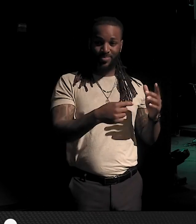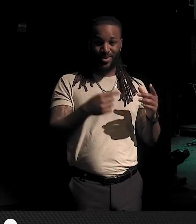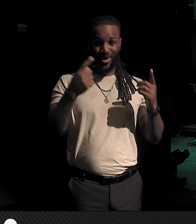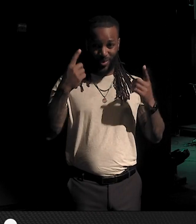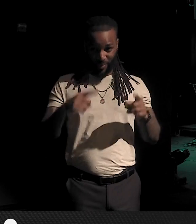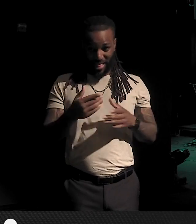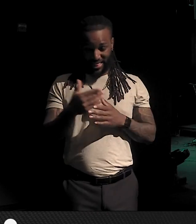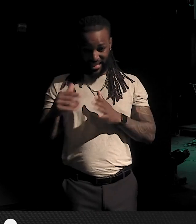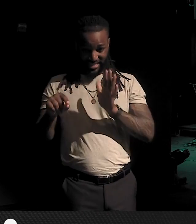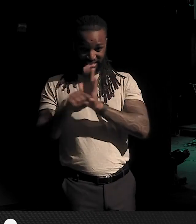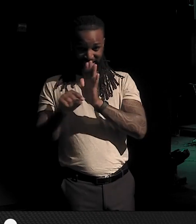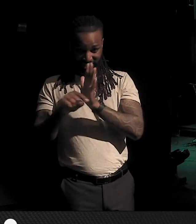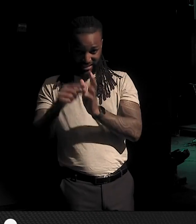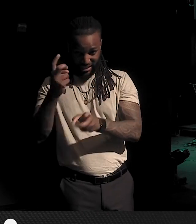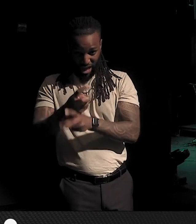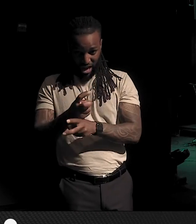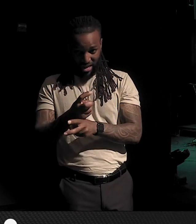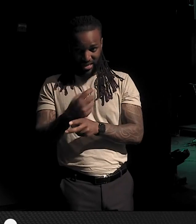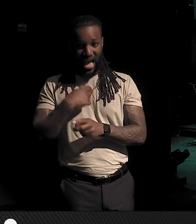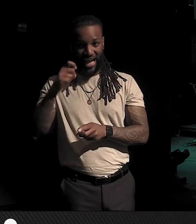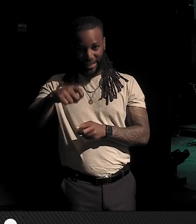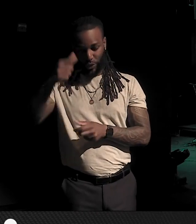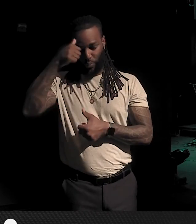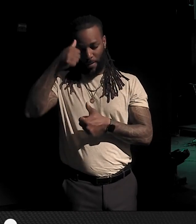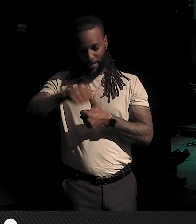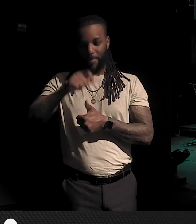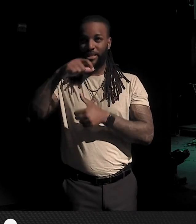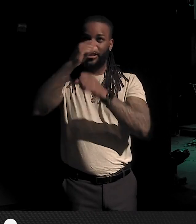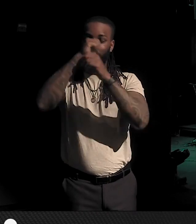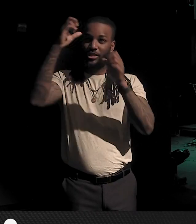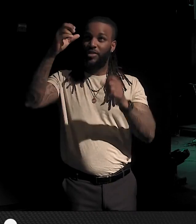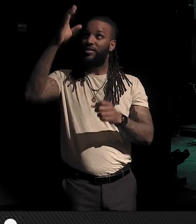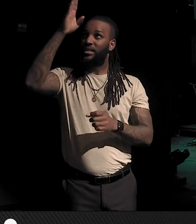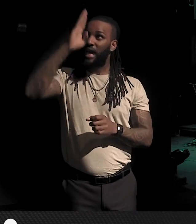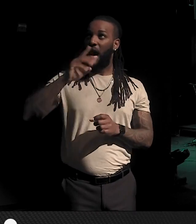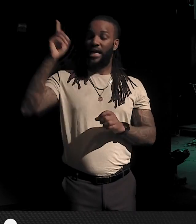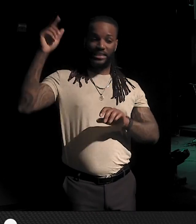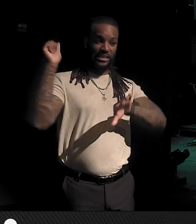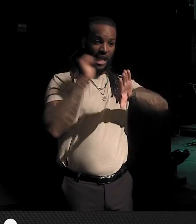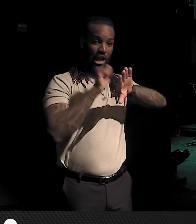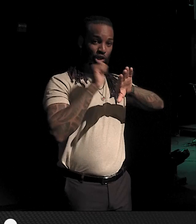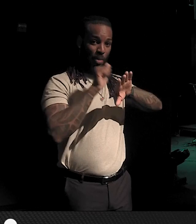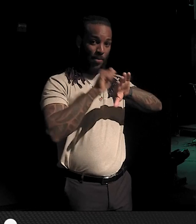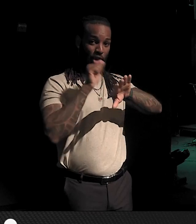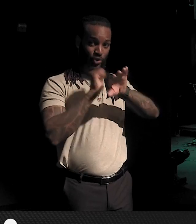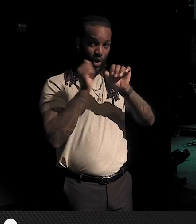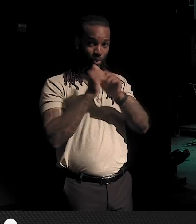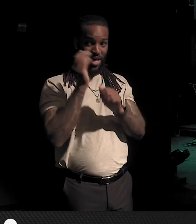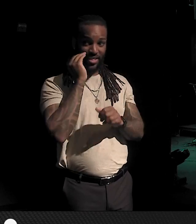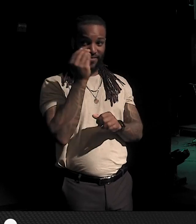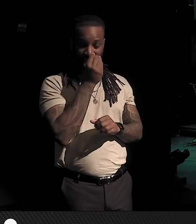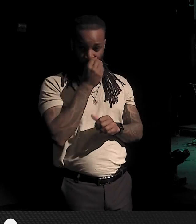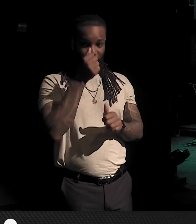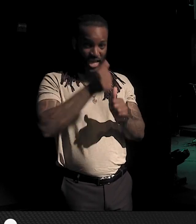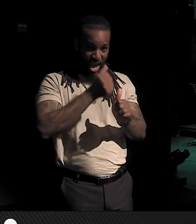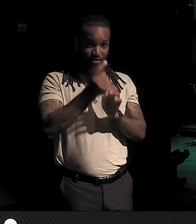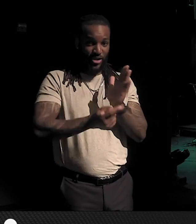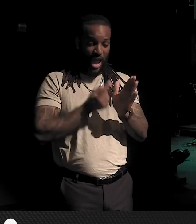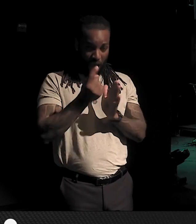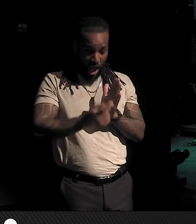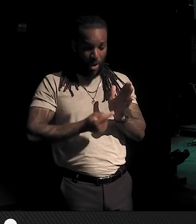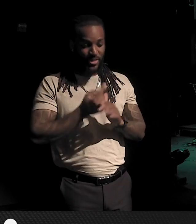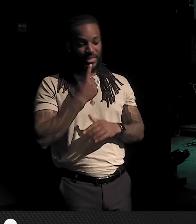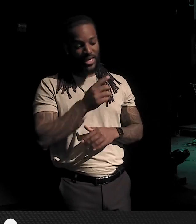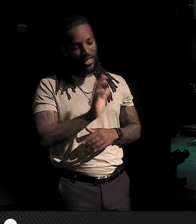hard, I need to remember this picture of a God who's knocking on my door every hour with a bouquet of flowers saying to me,